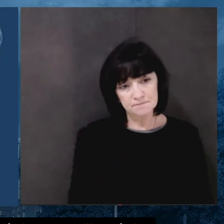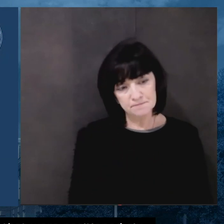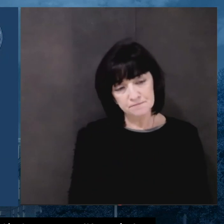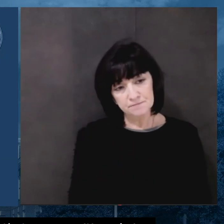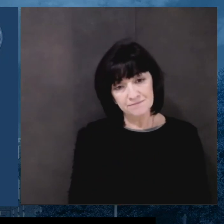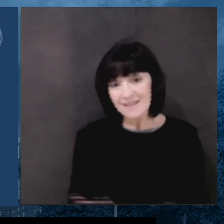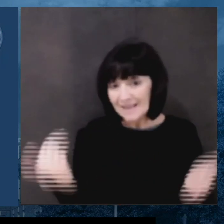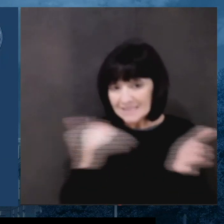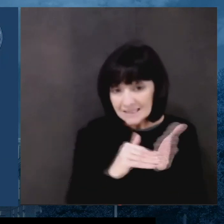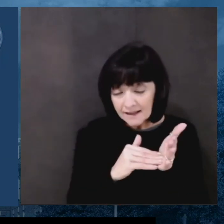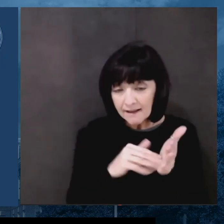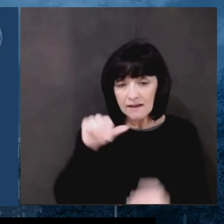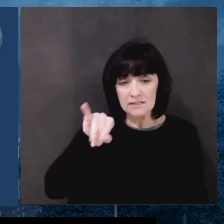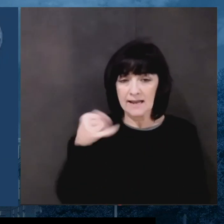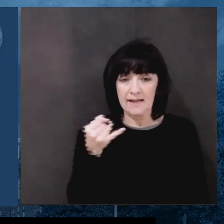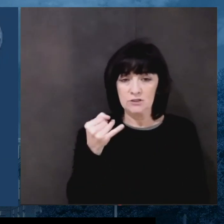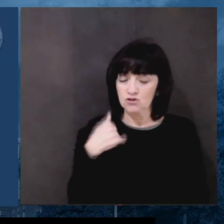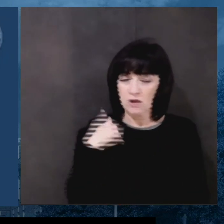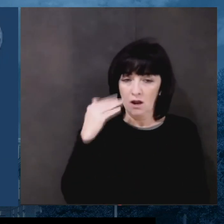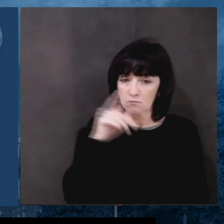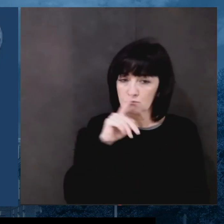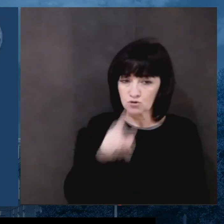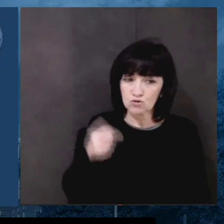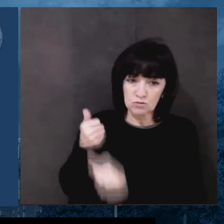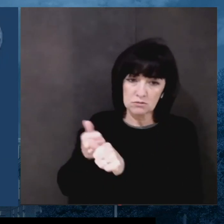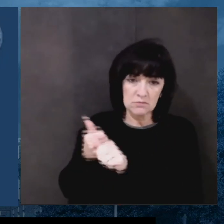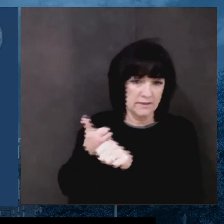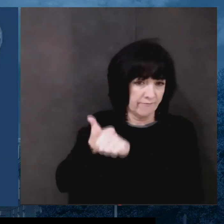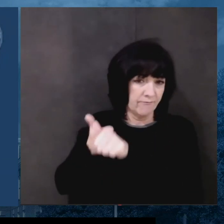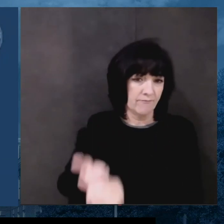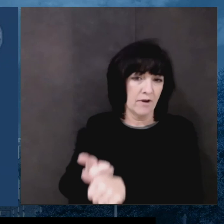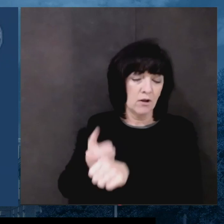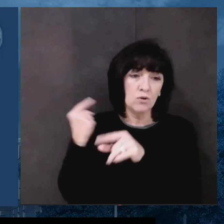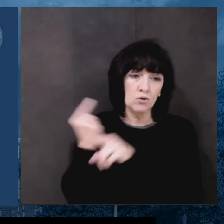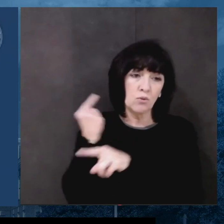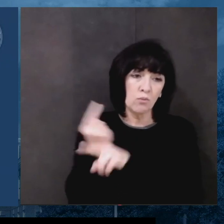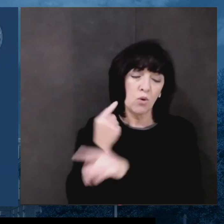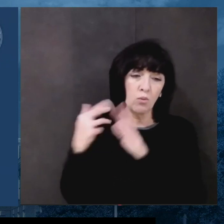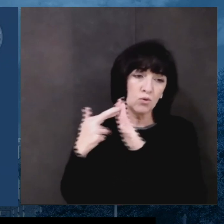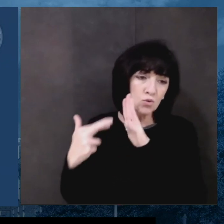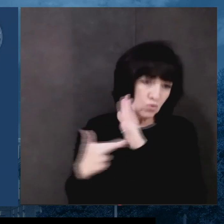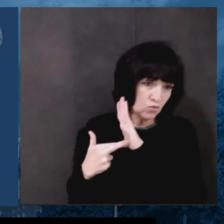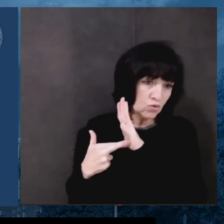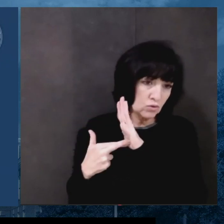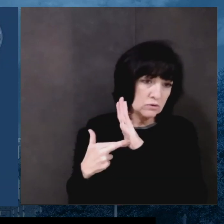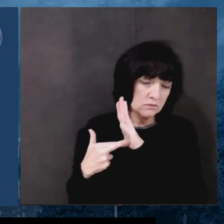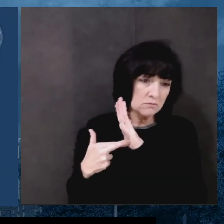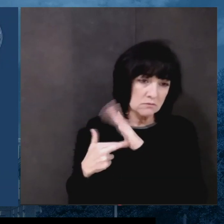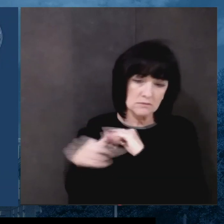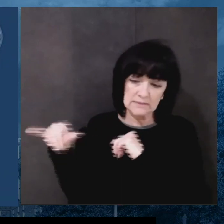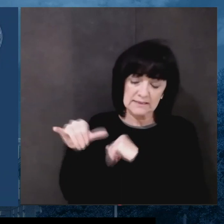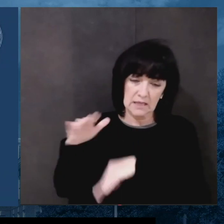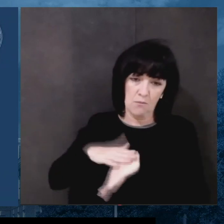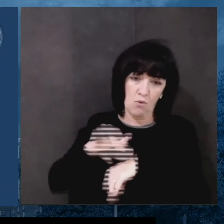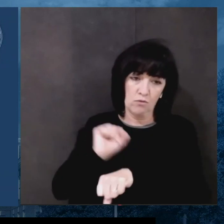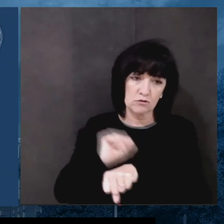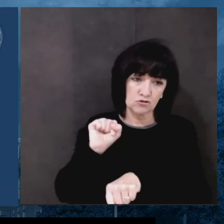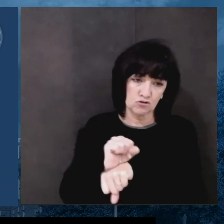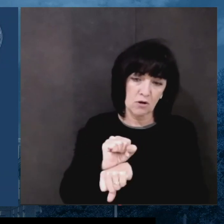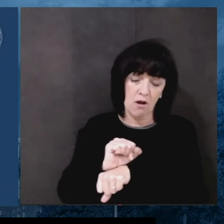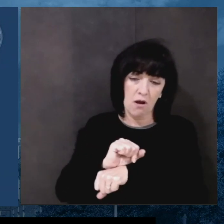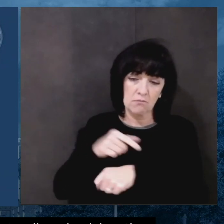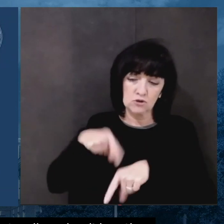again, AJ, I'm sure, followed the appropriate protocols as he did on the job when he